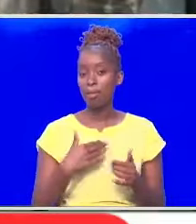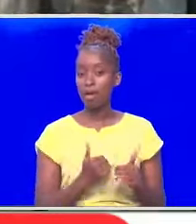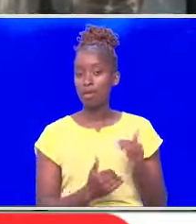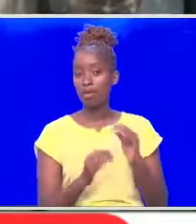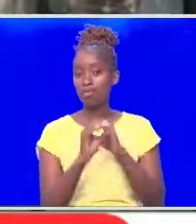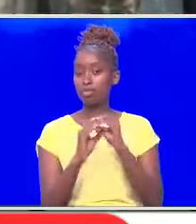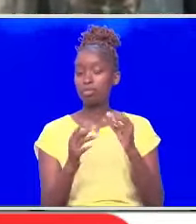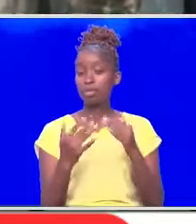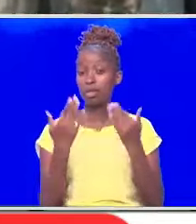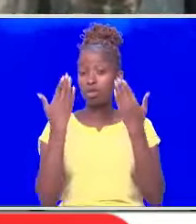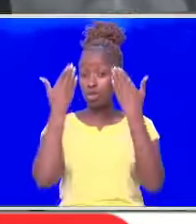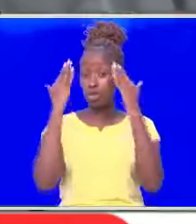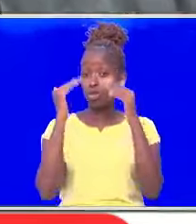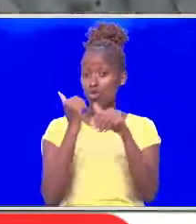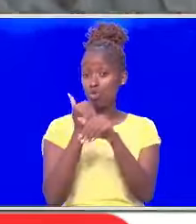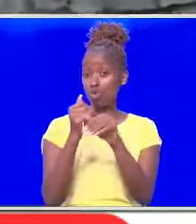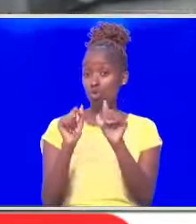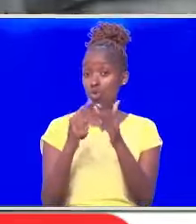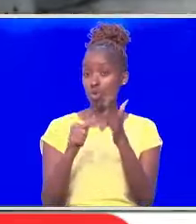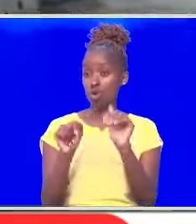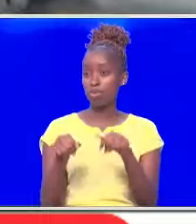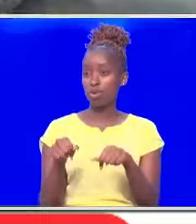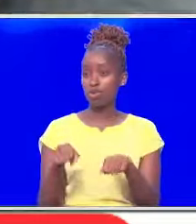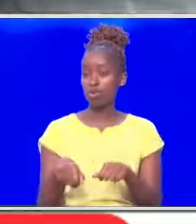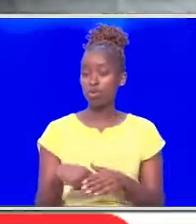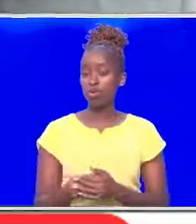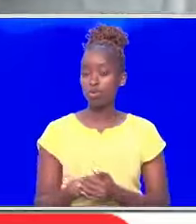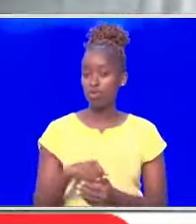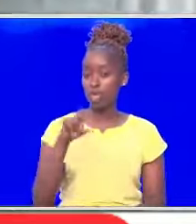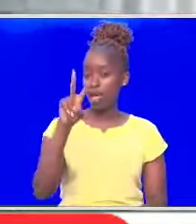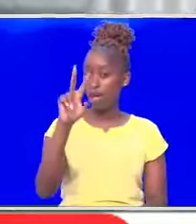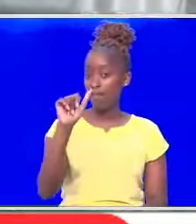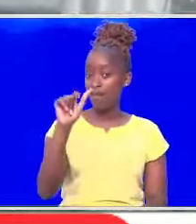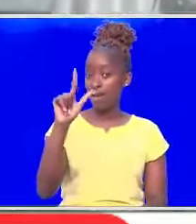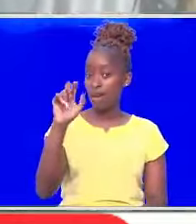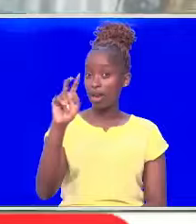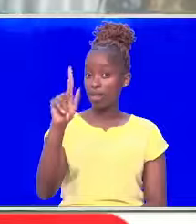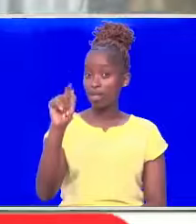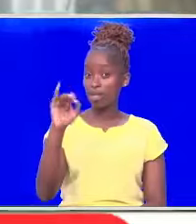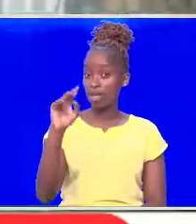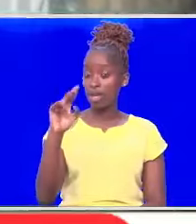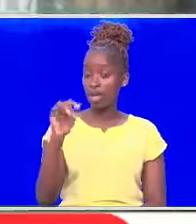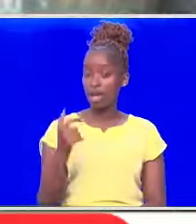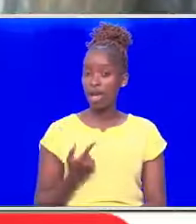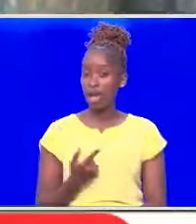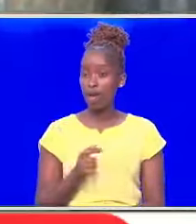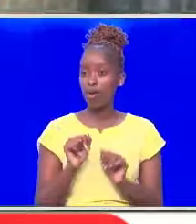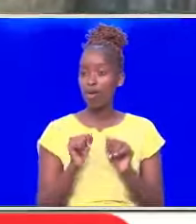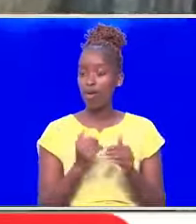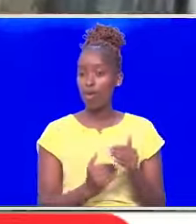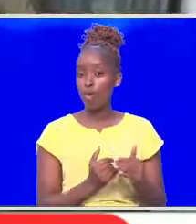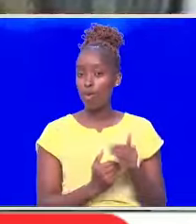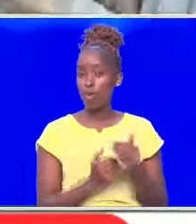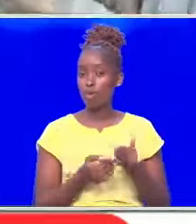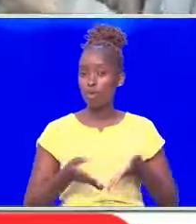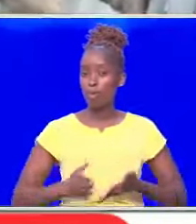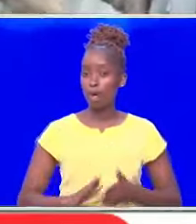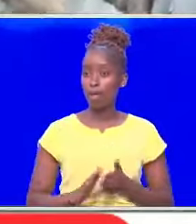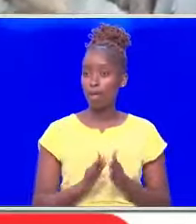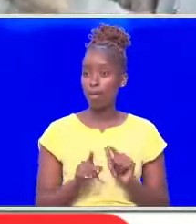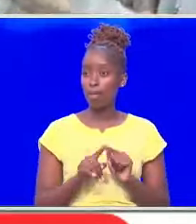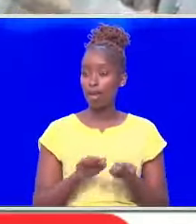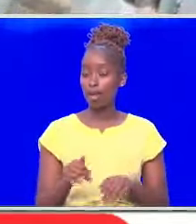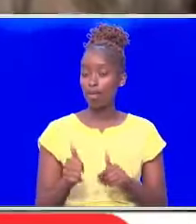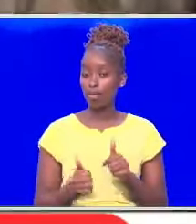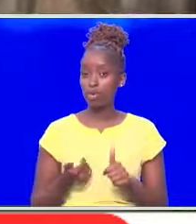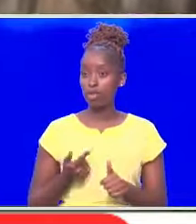ndio nashindwa nitafanya. Valentine Mweni is almost due, yet here where she resides, she is between